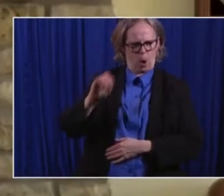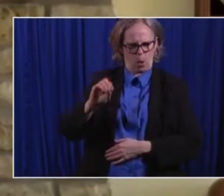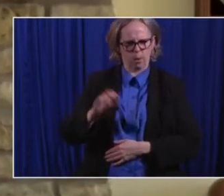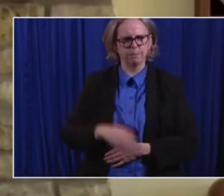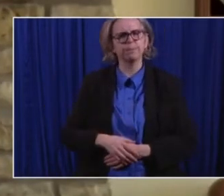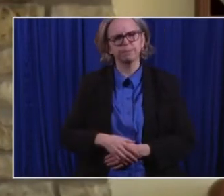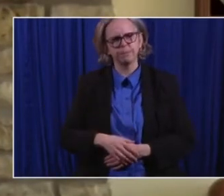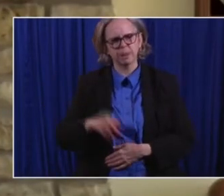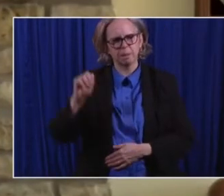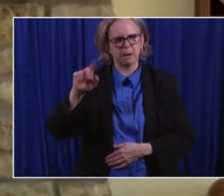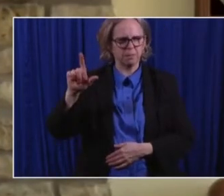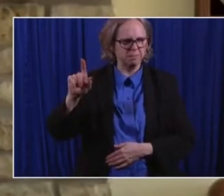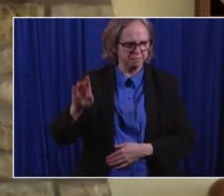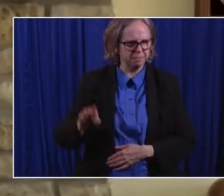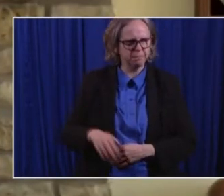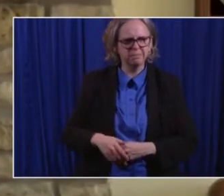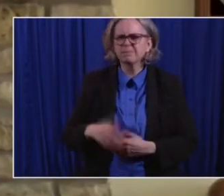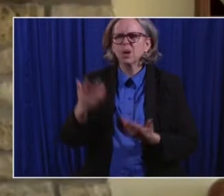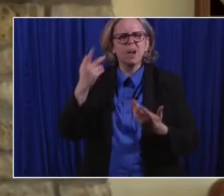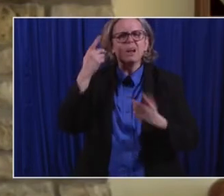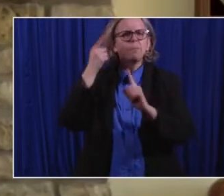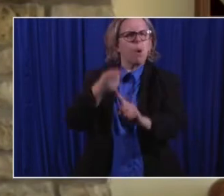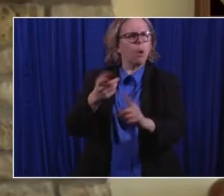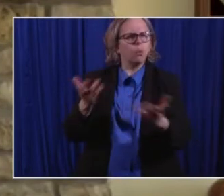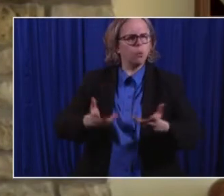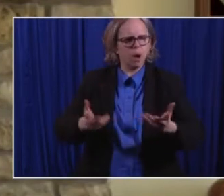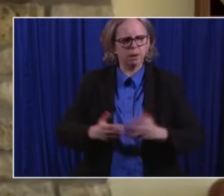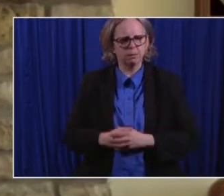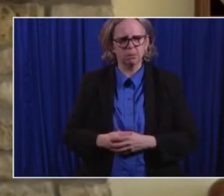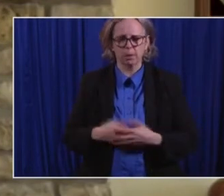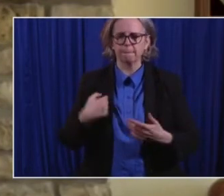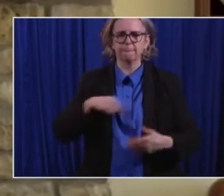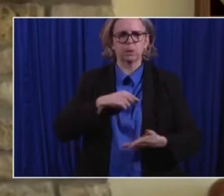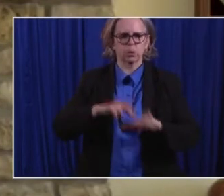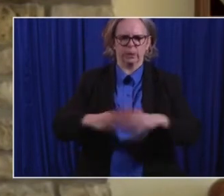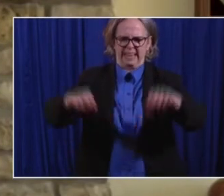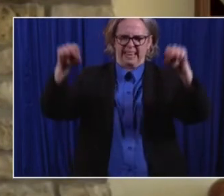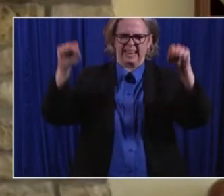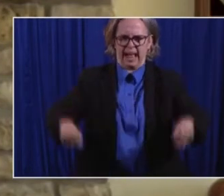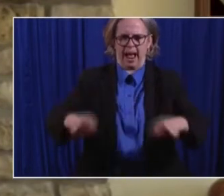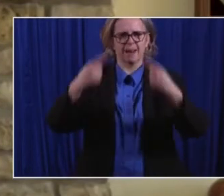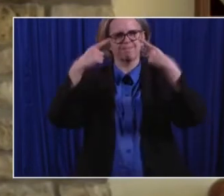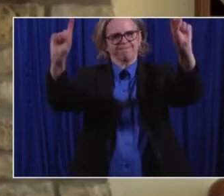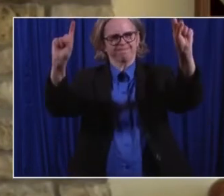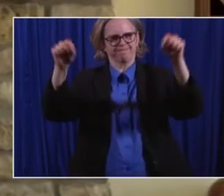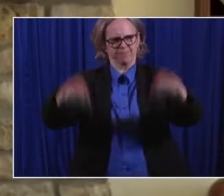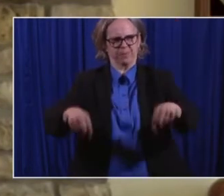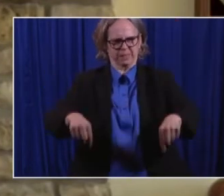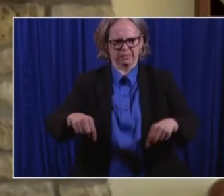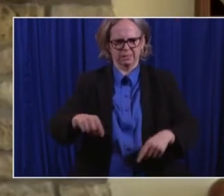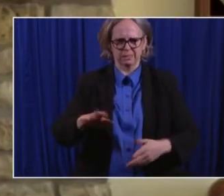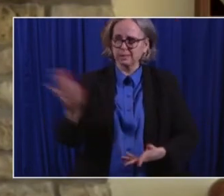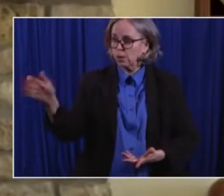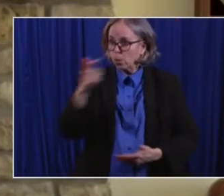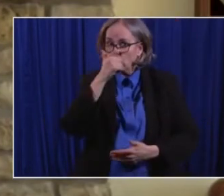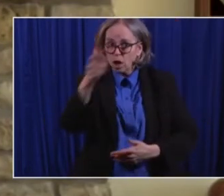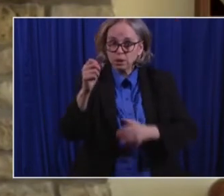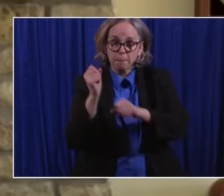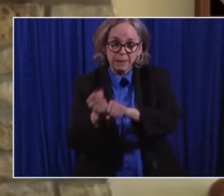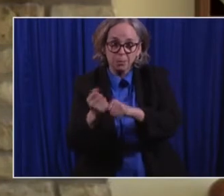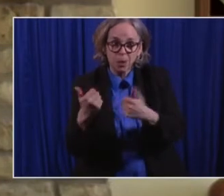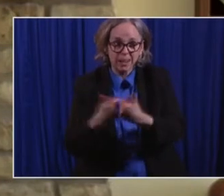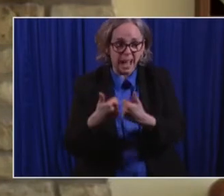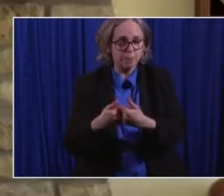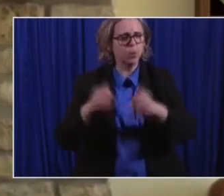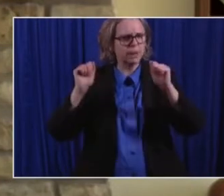do this. We can be back and watch baseball this year. We can watch a lot of things. We can watch things that we want to